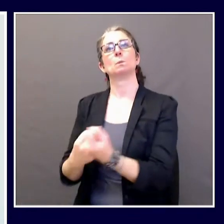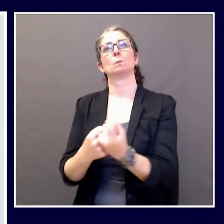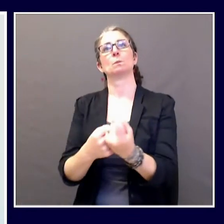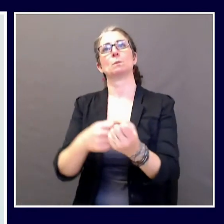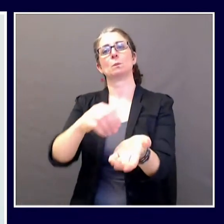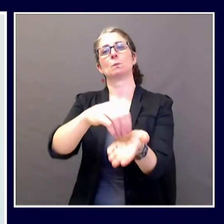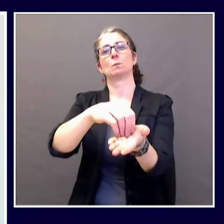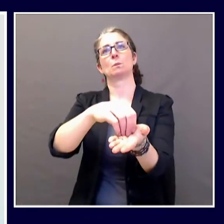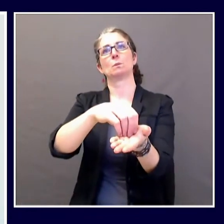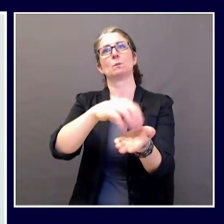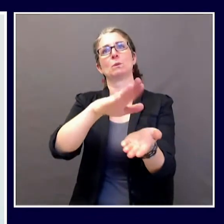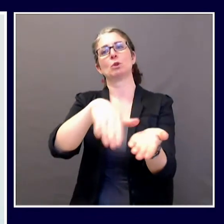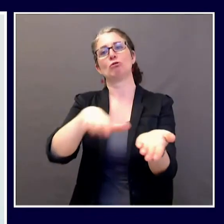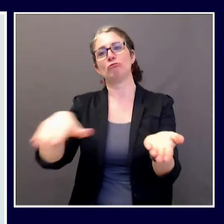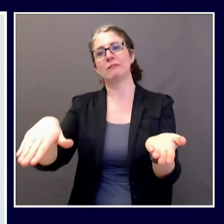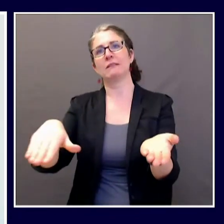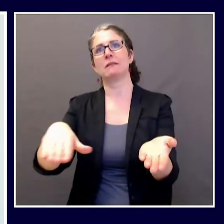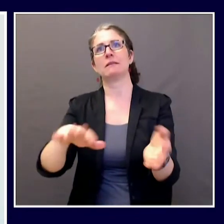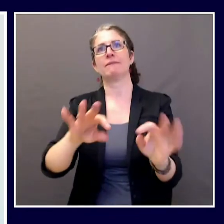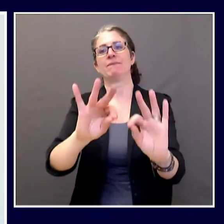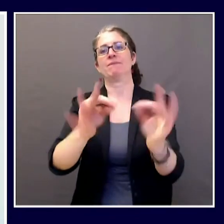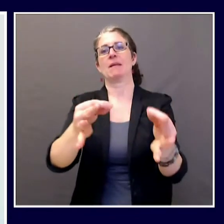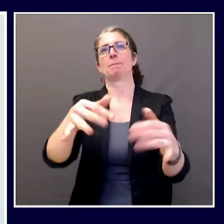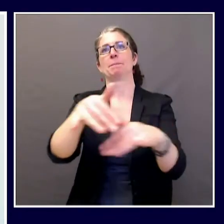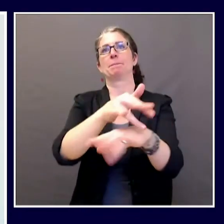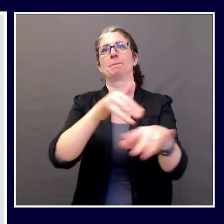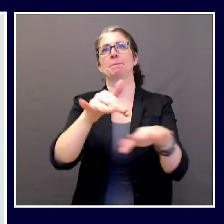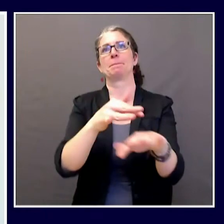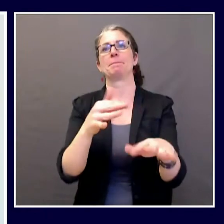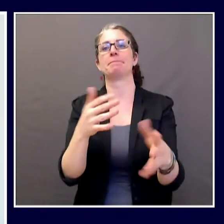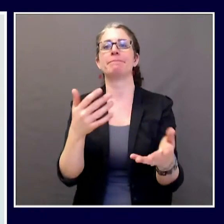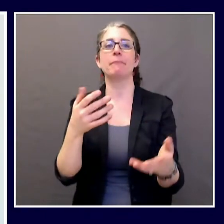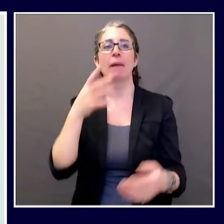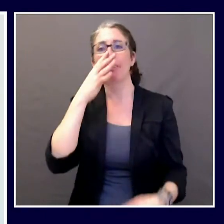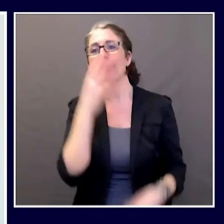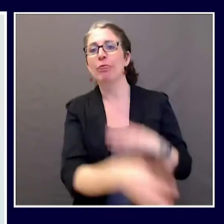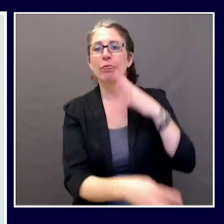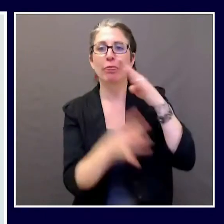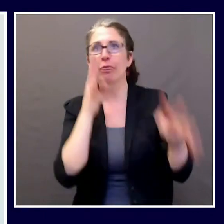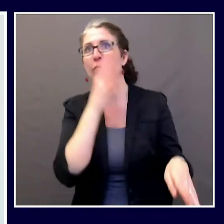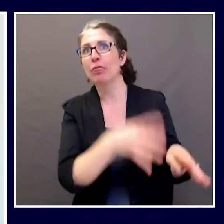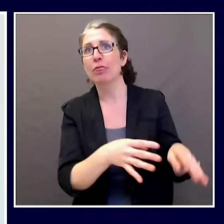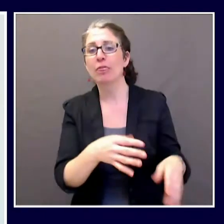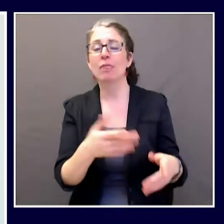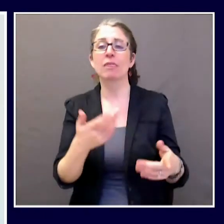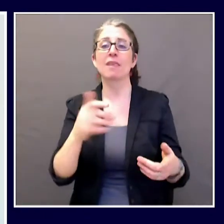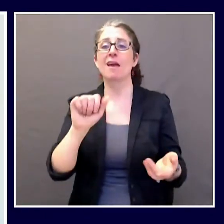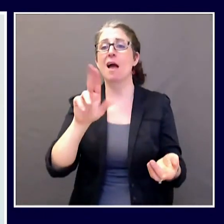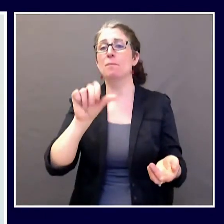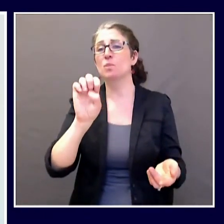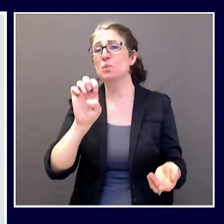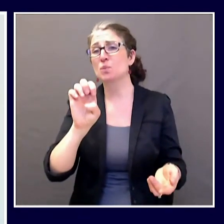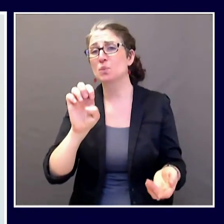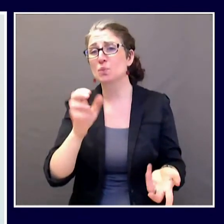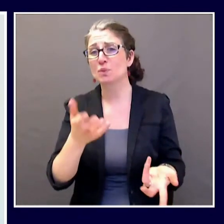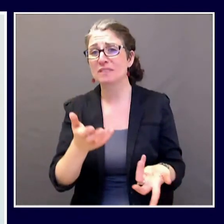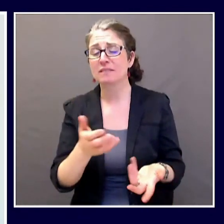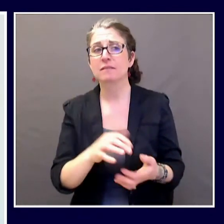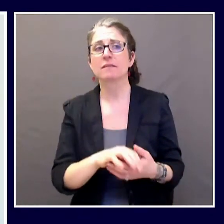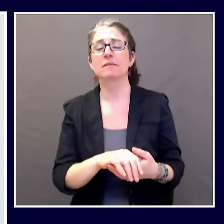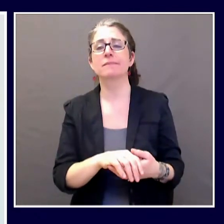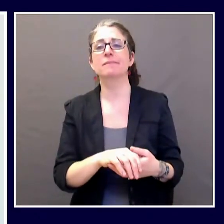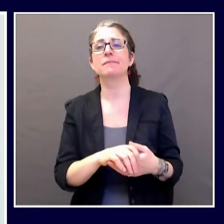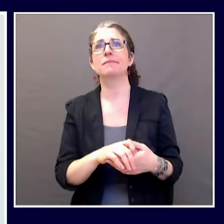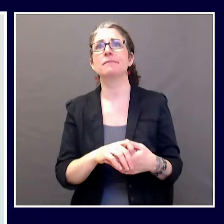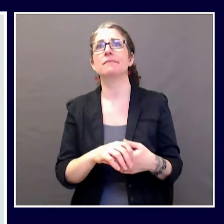it's a different type of work status. Governor Mills announced that she was going to phase our eligibility here in